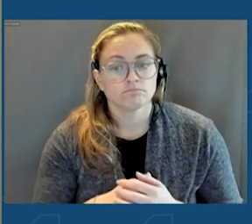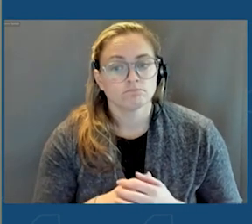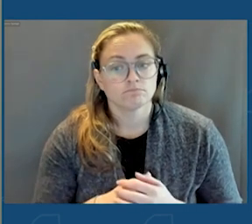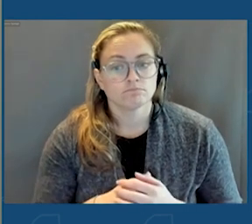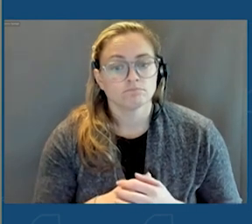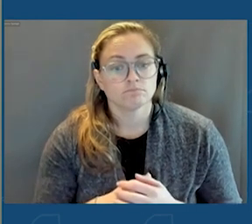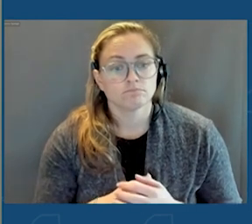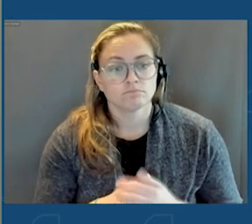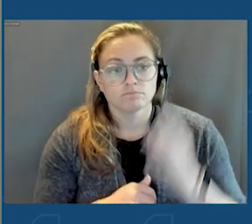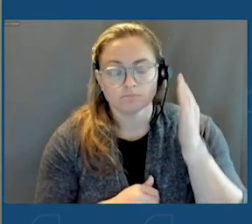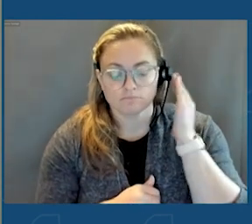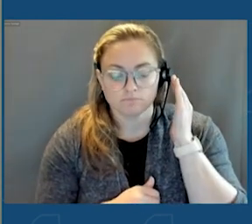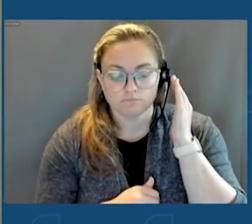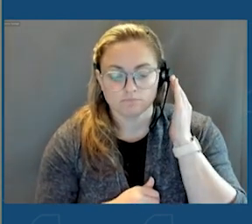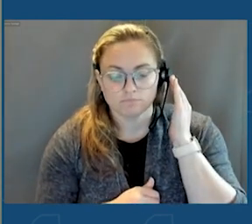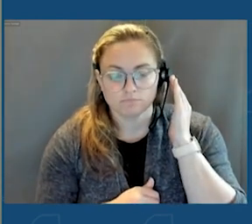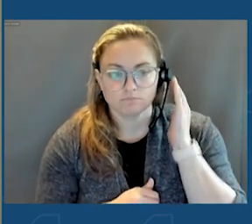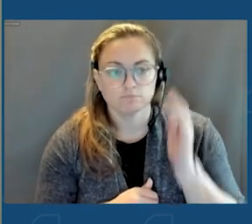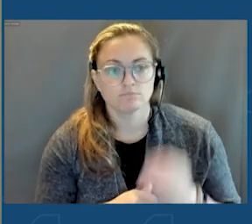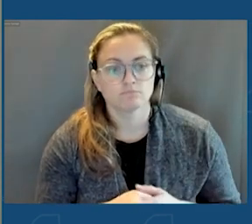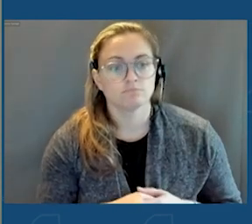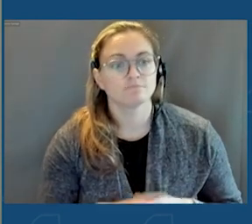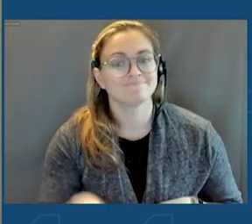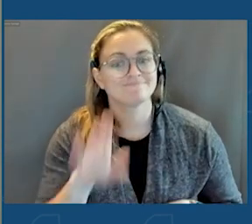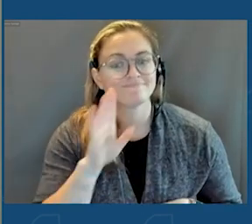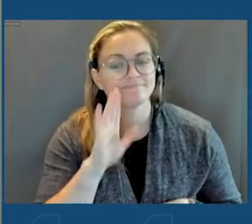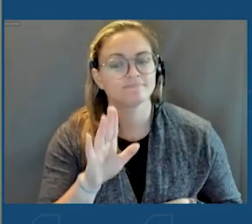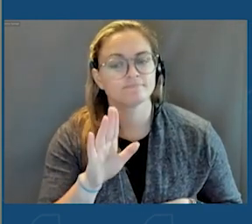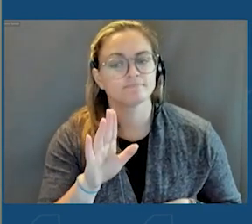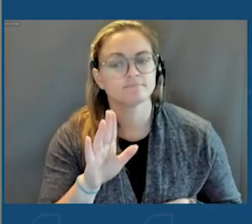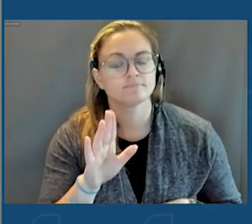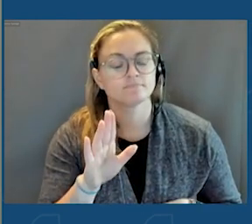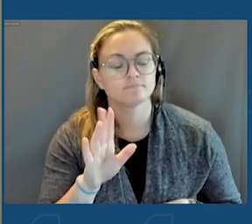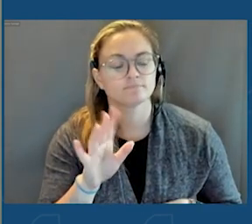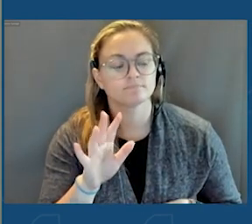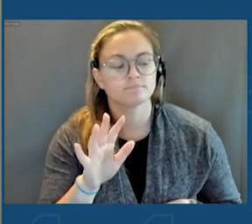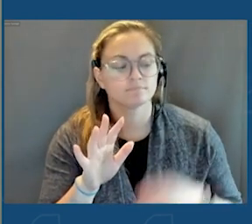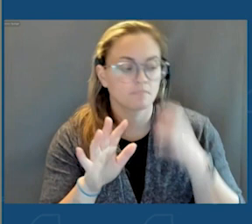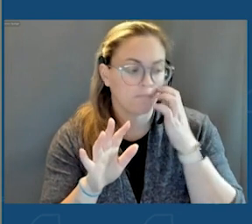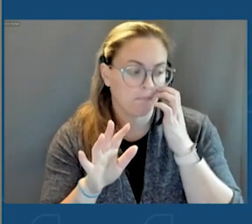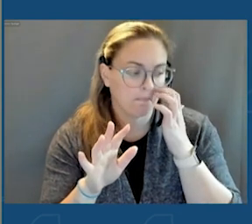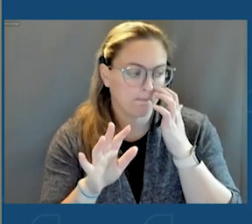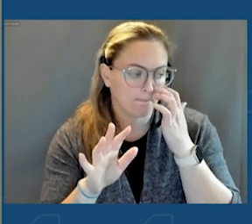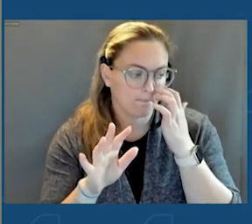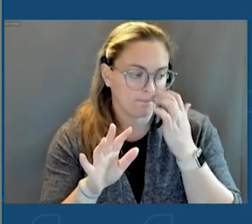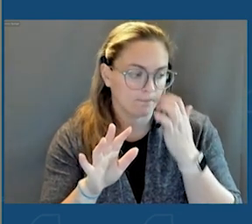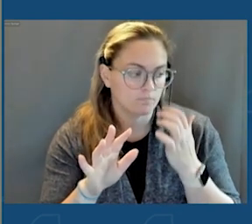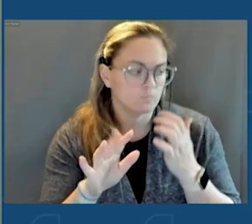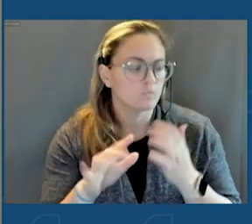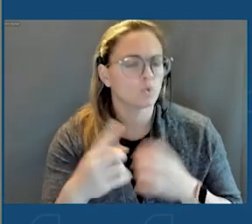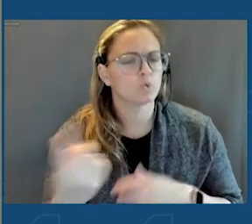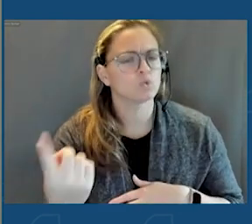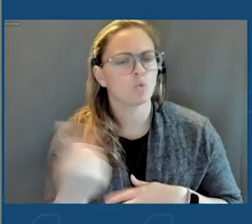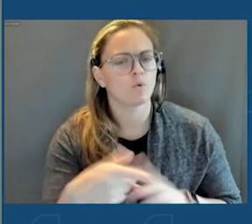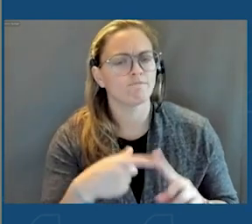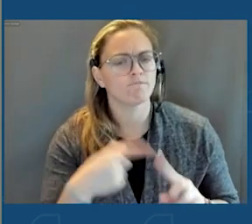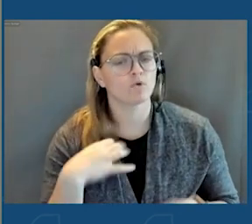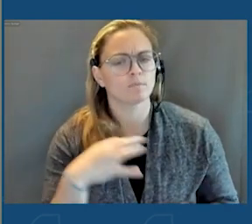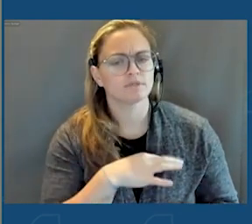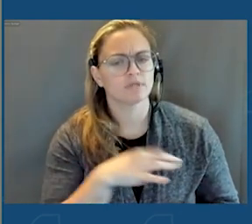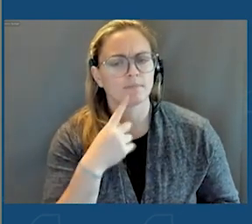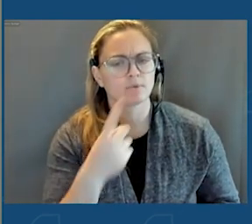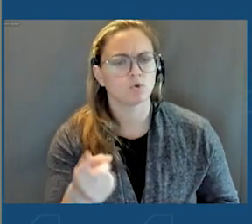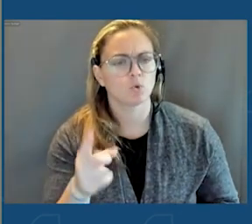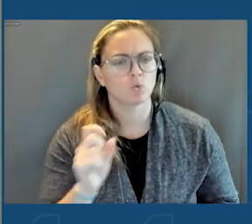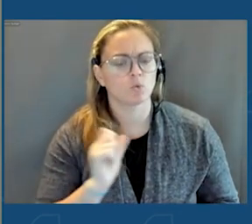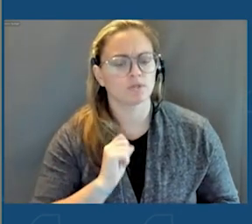go ahead. Hi, Governor. Grace. Good to see you. Governor, members of your staff told Assembly Member Harry